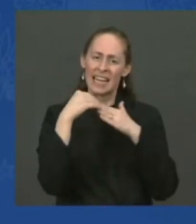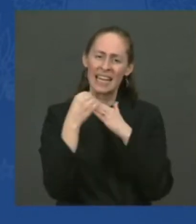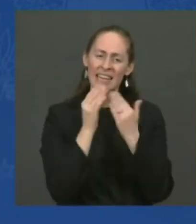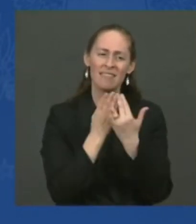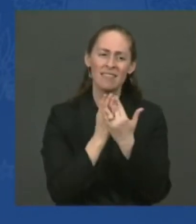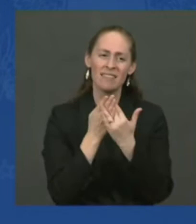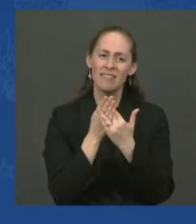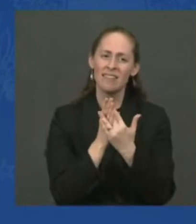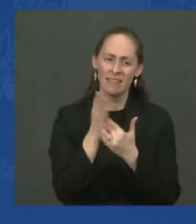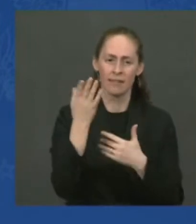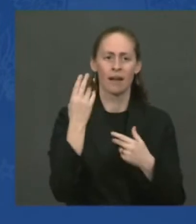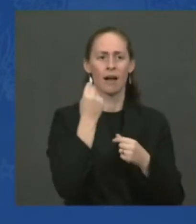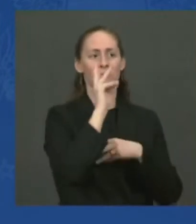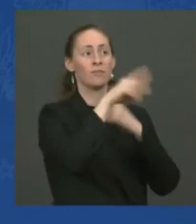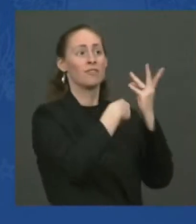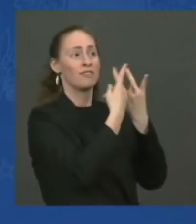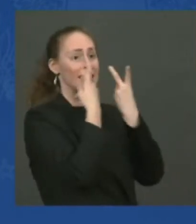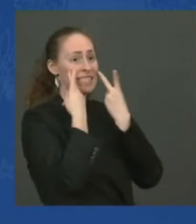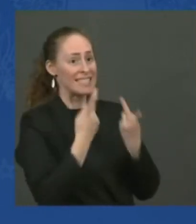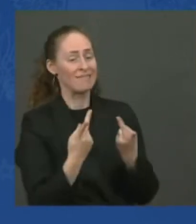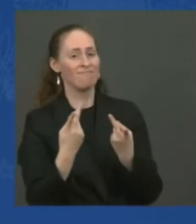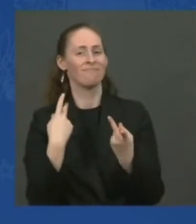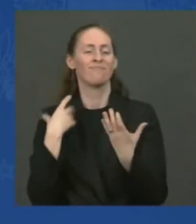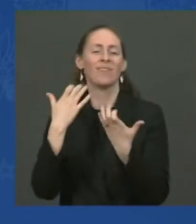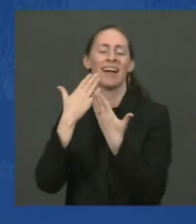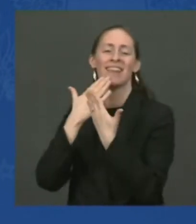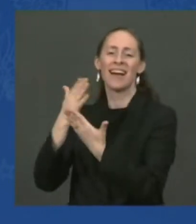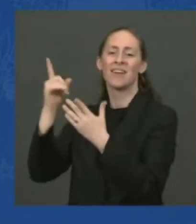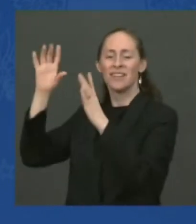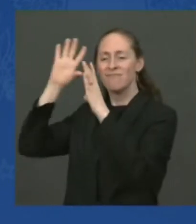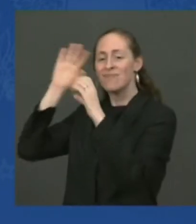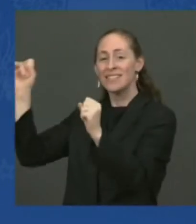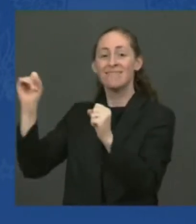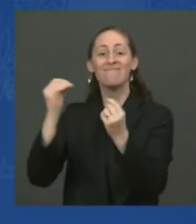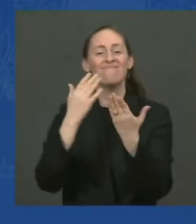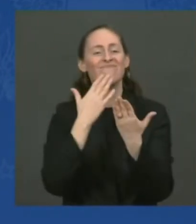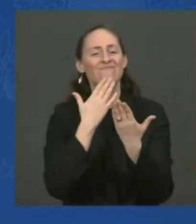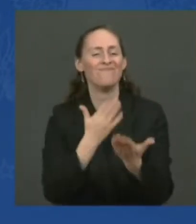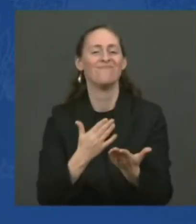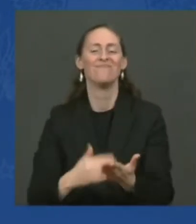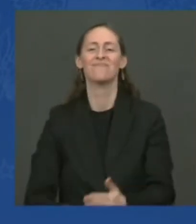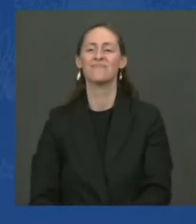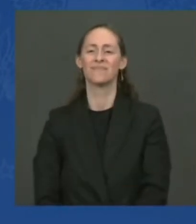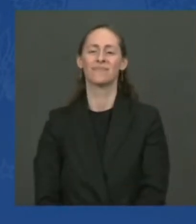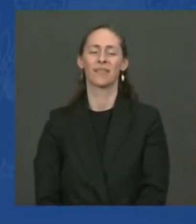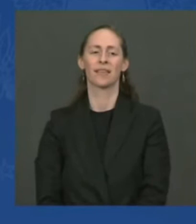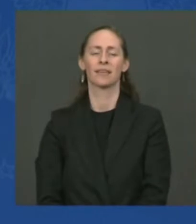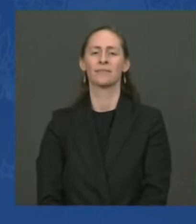Thank you, Mr. President, and thank all of you.